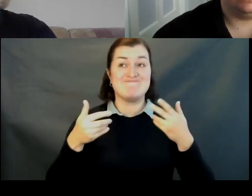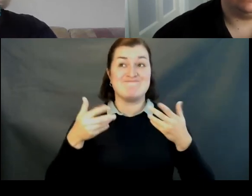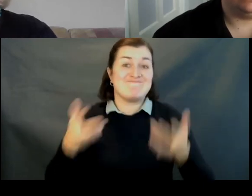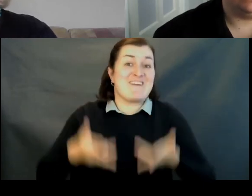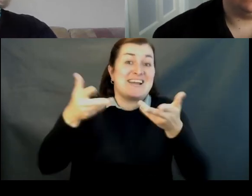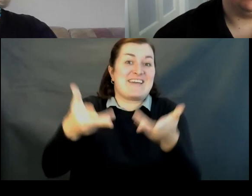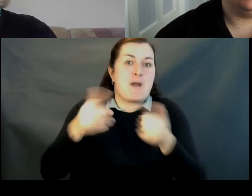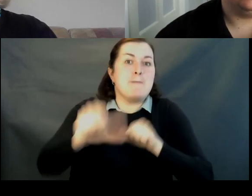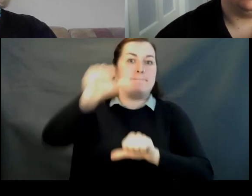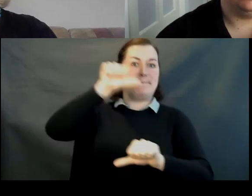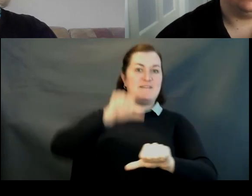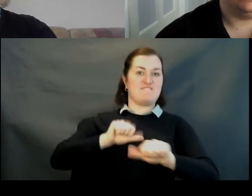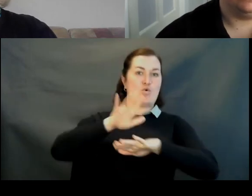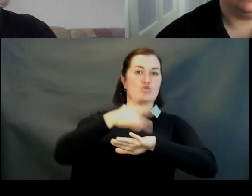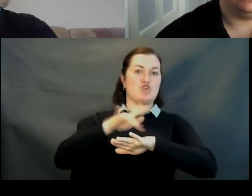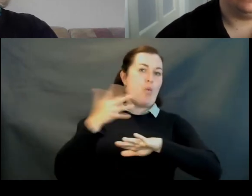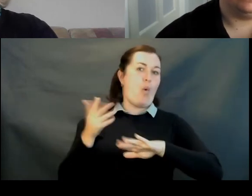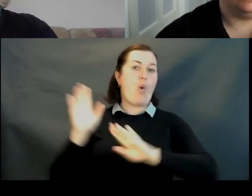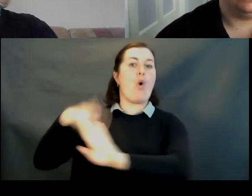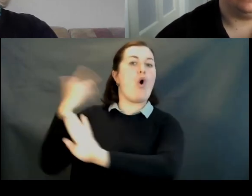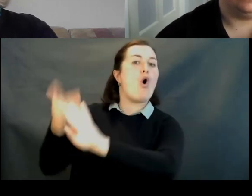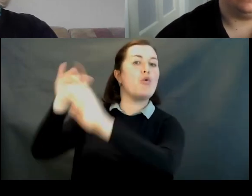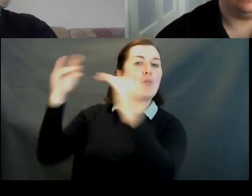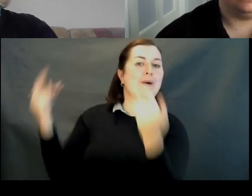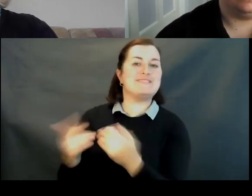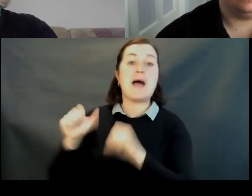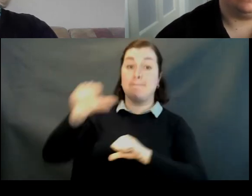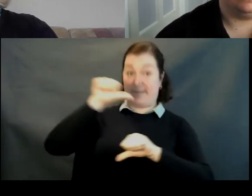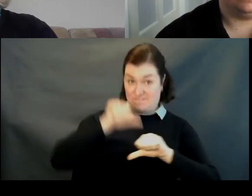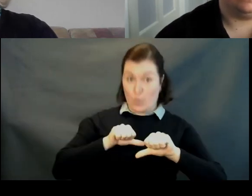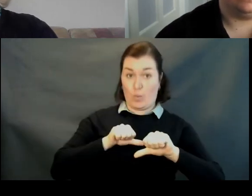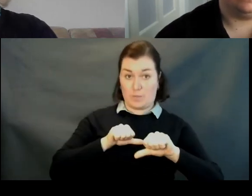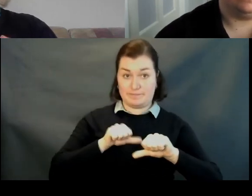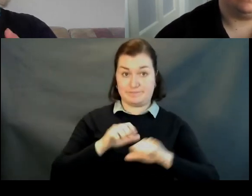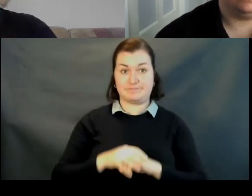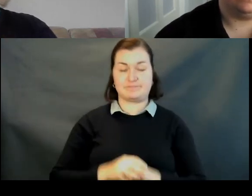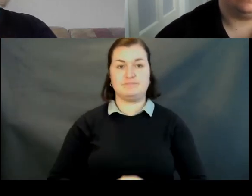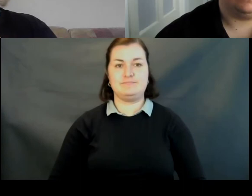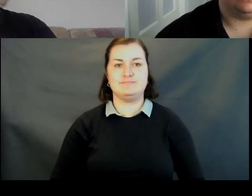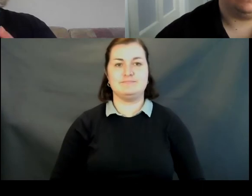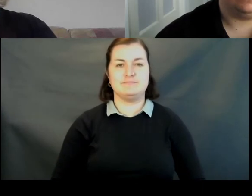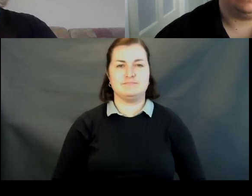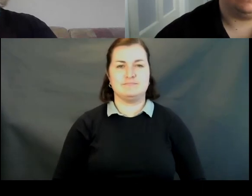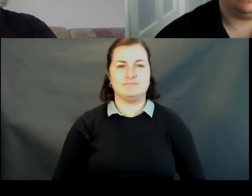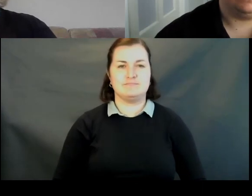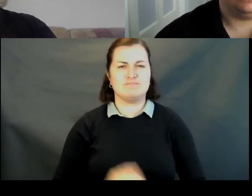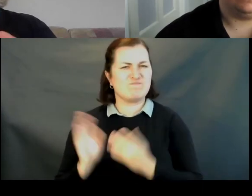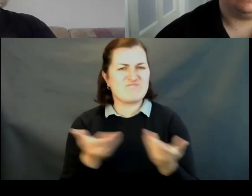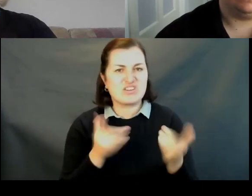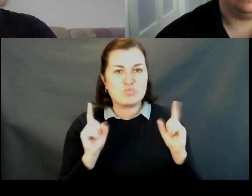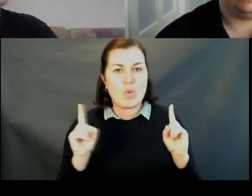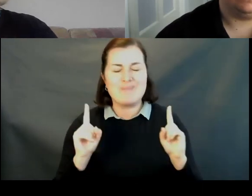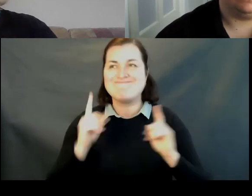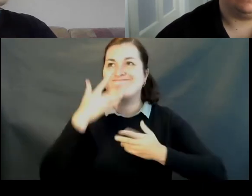available on a website in advance. And it describes the set, the